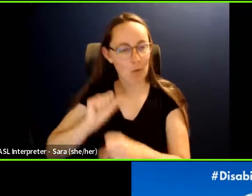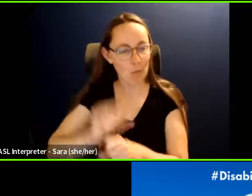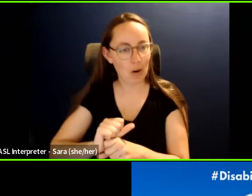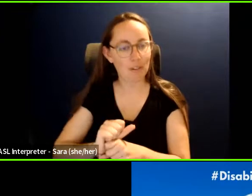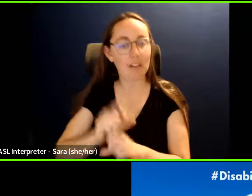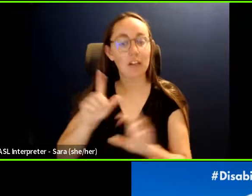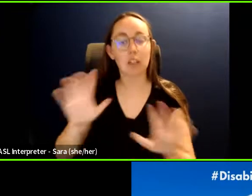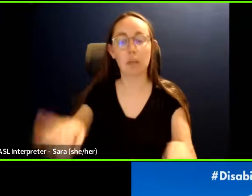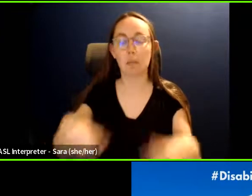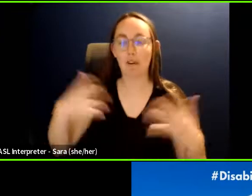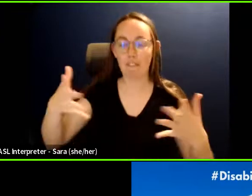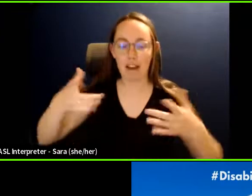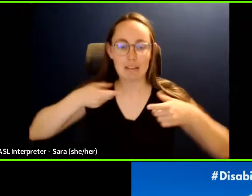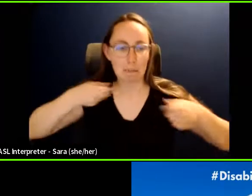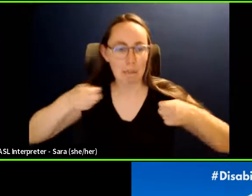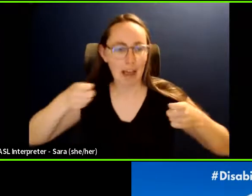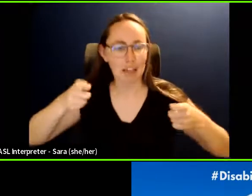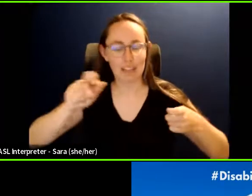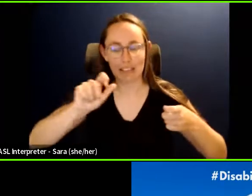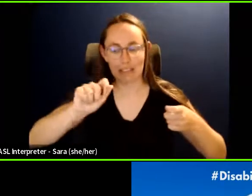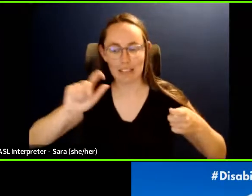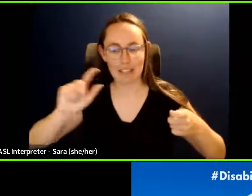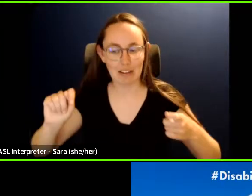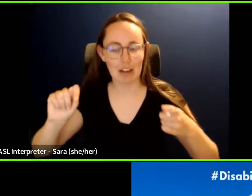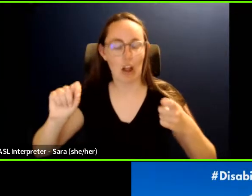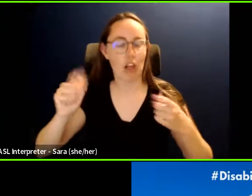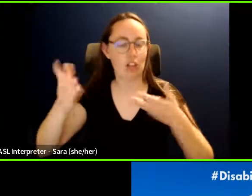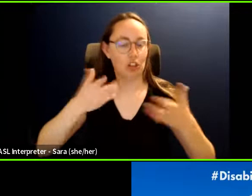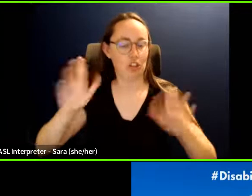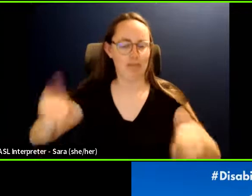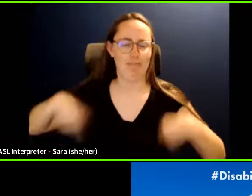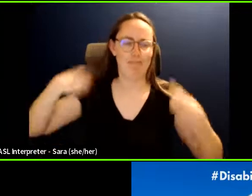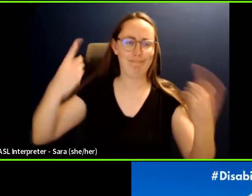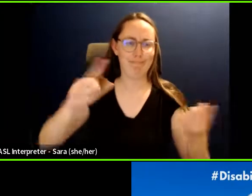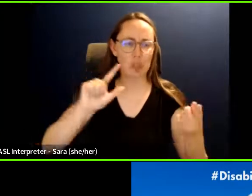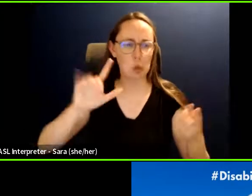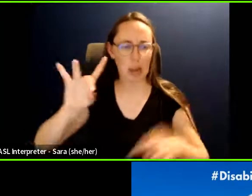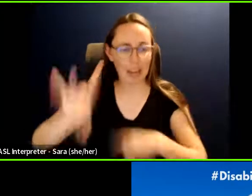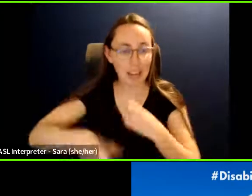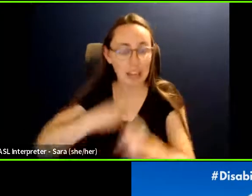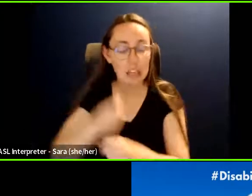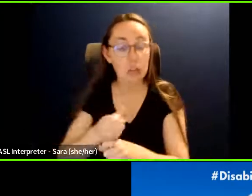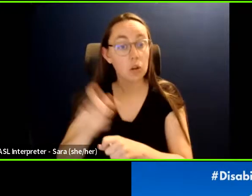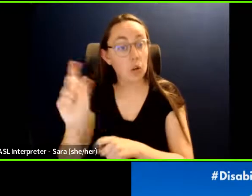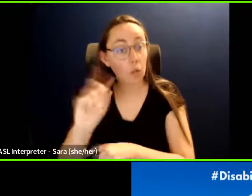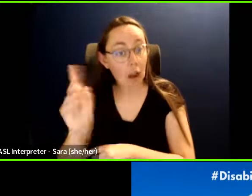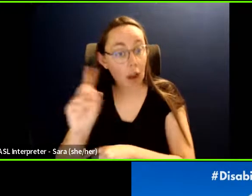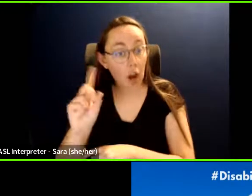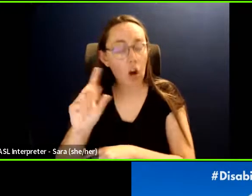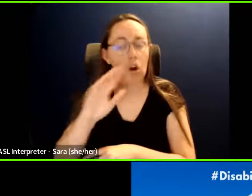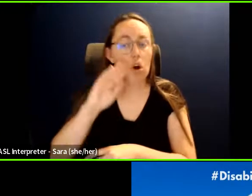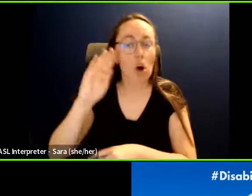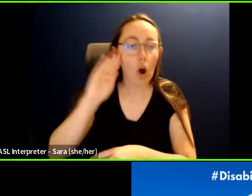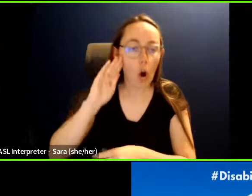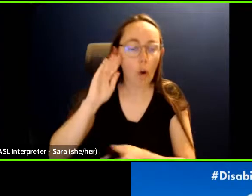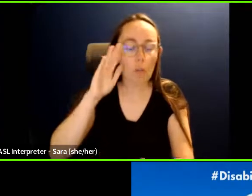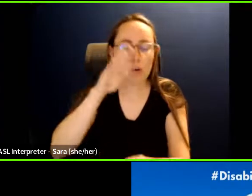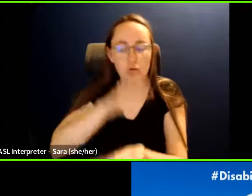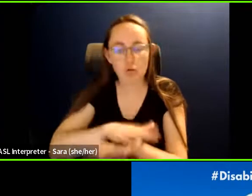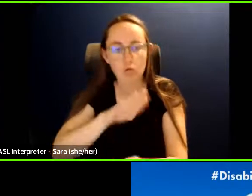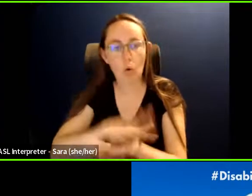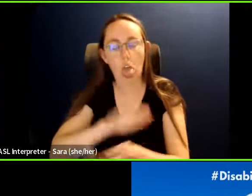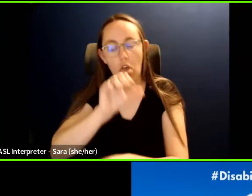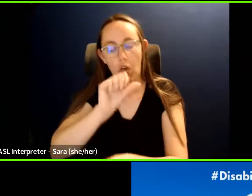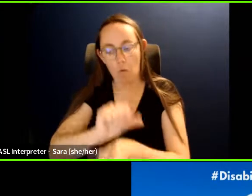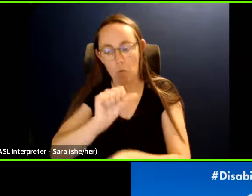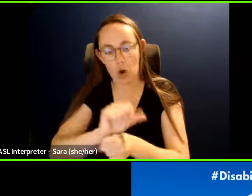technology services for over 28 years in the areas of home, school, and worksite modifications for